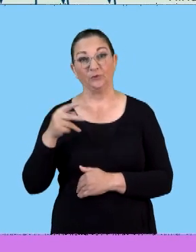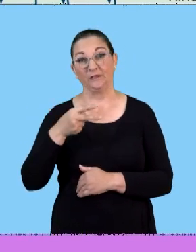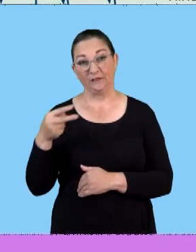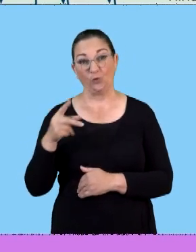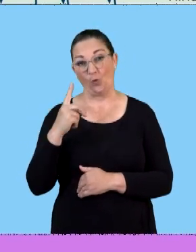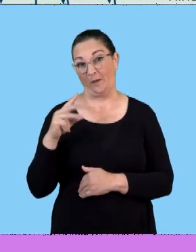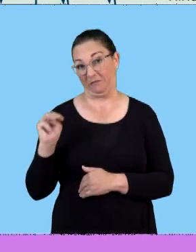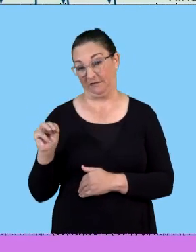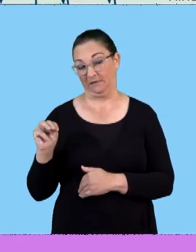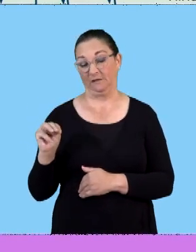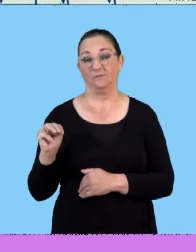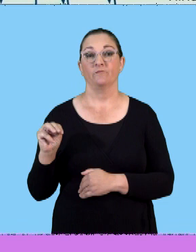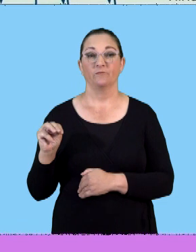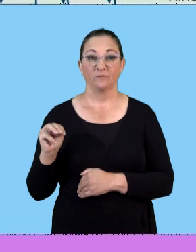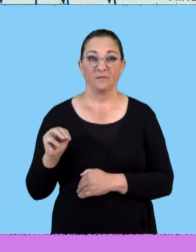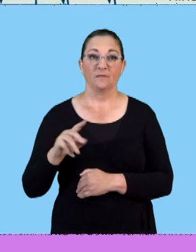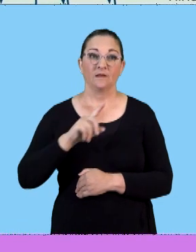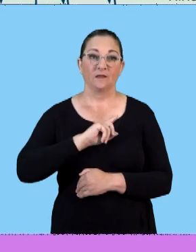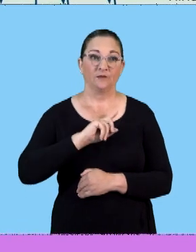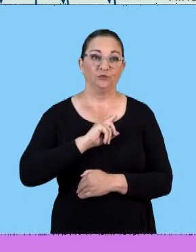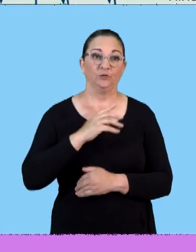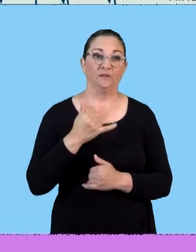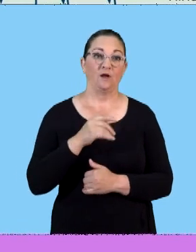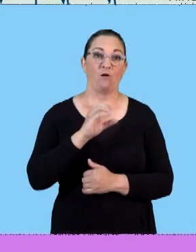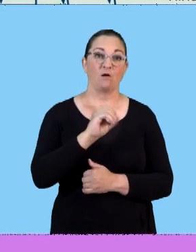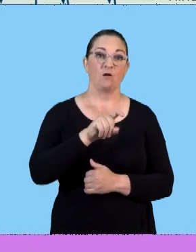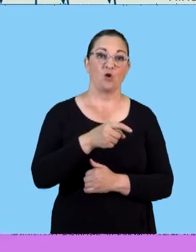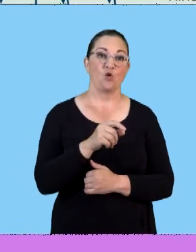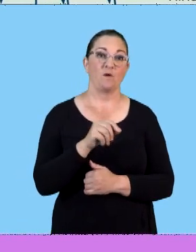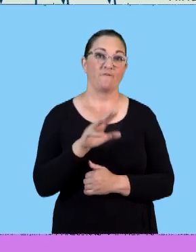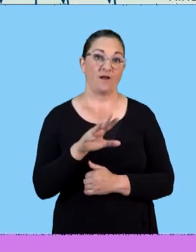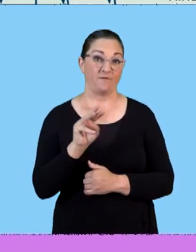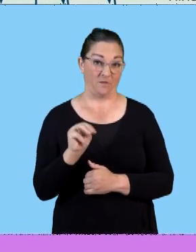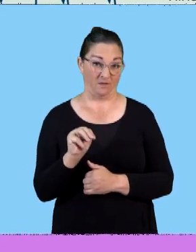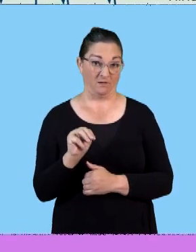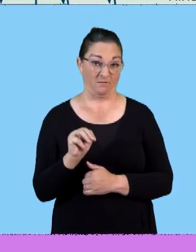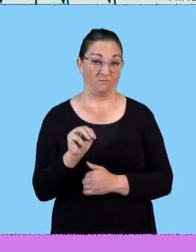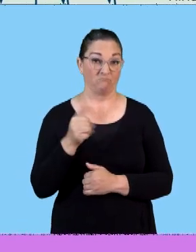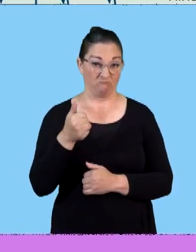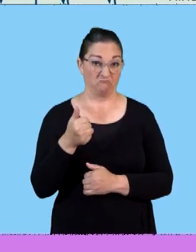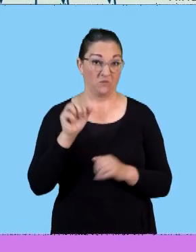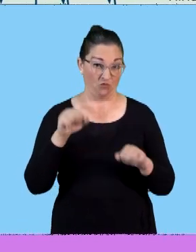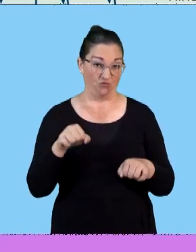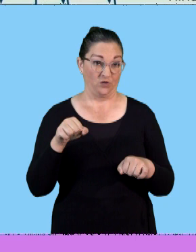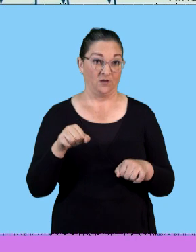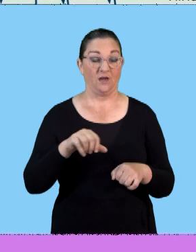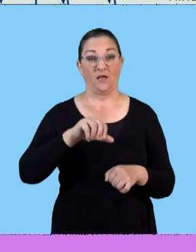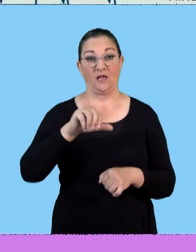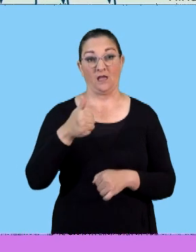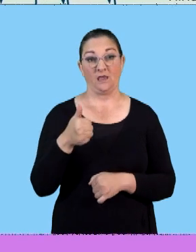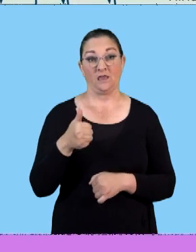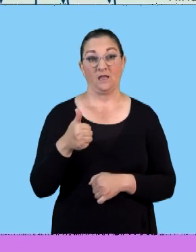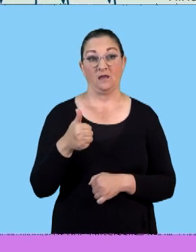1 meter. So that will give us, this will be equals to half a meter. We agree, right? Then